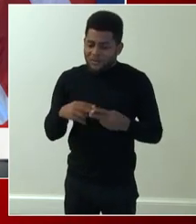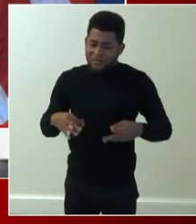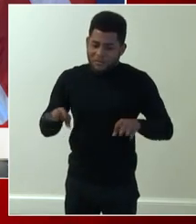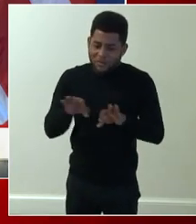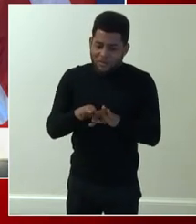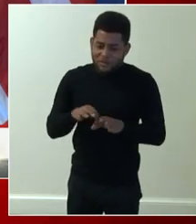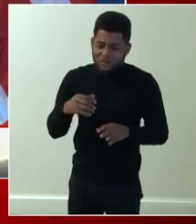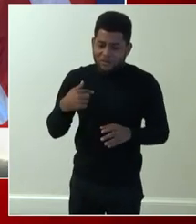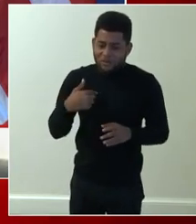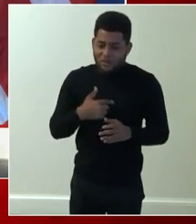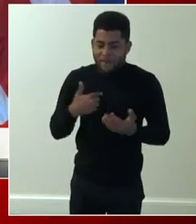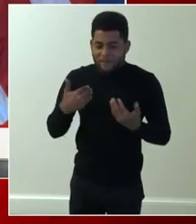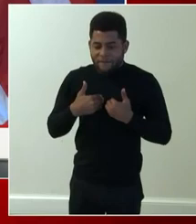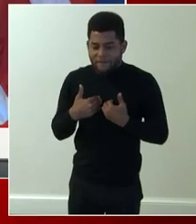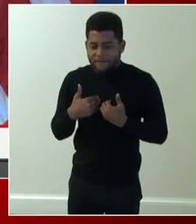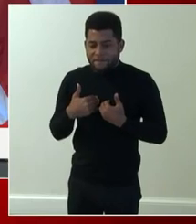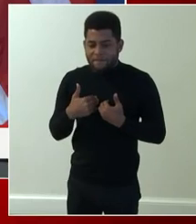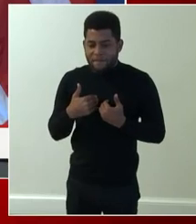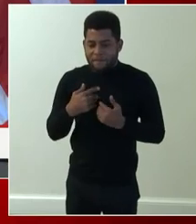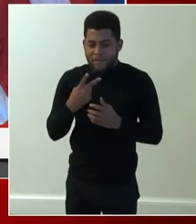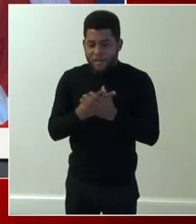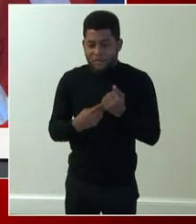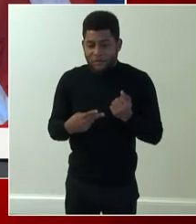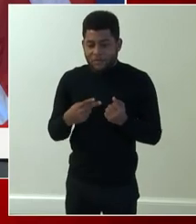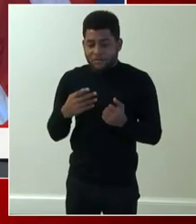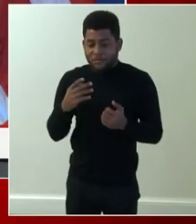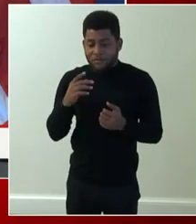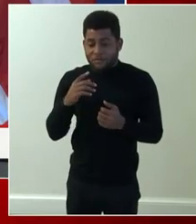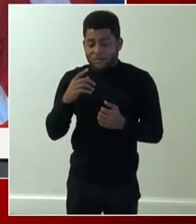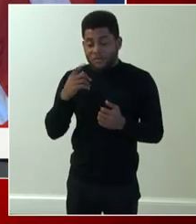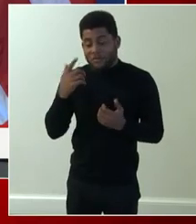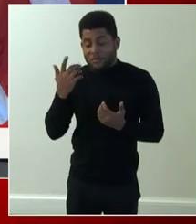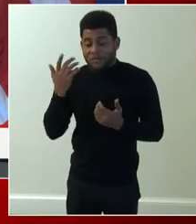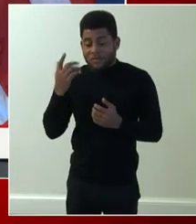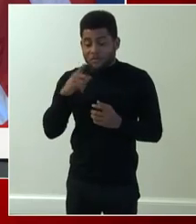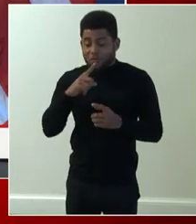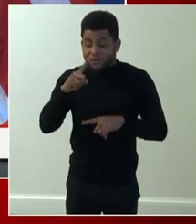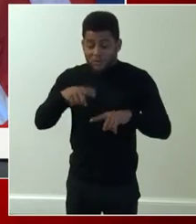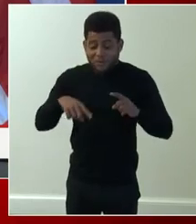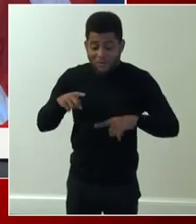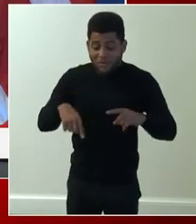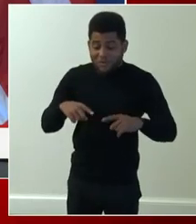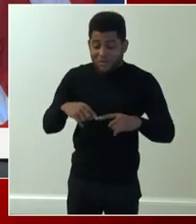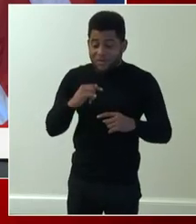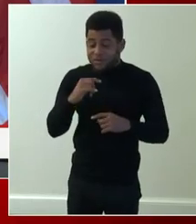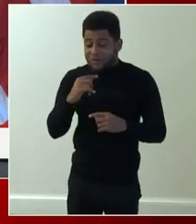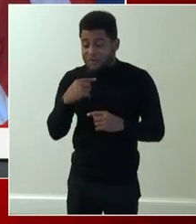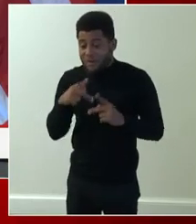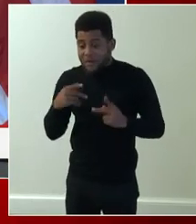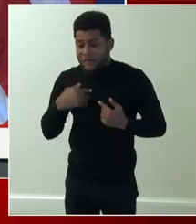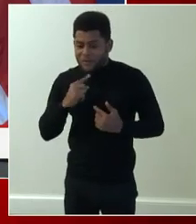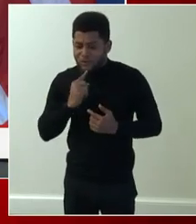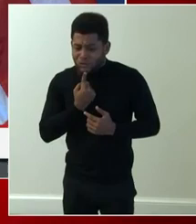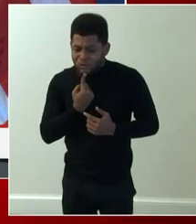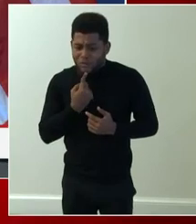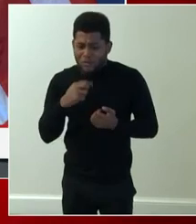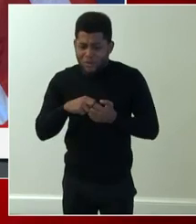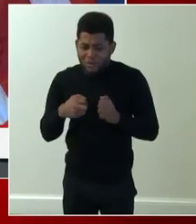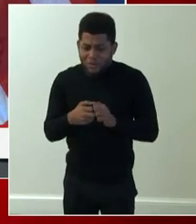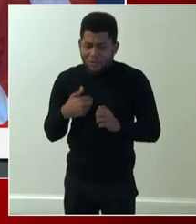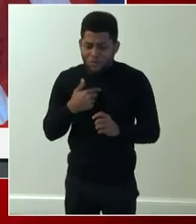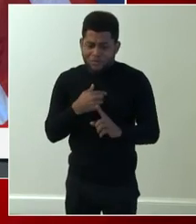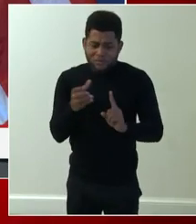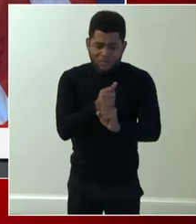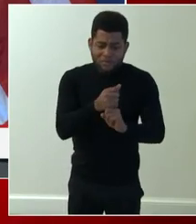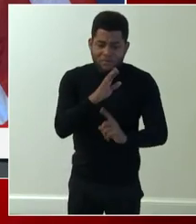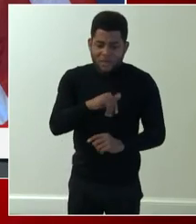And they both appear to be random incidences of people with a serious problem that have been apprehended by the police.